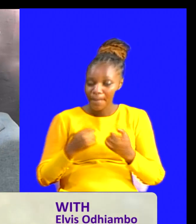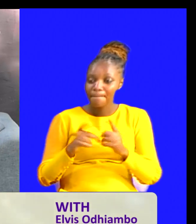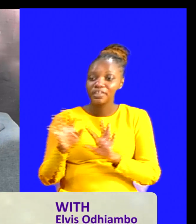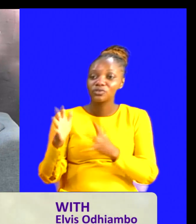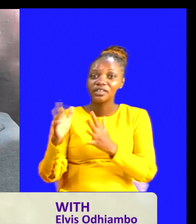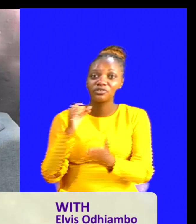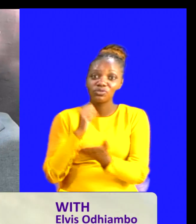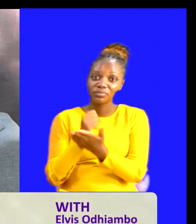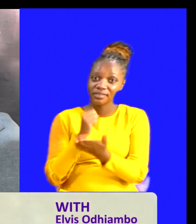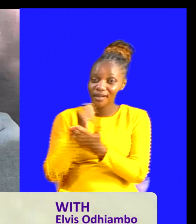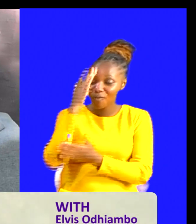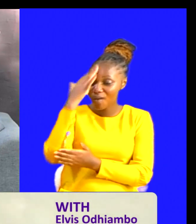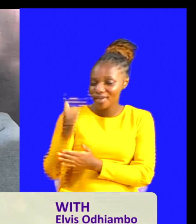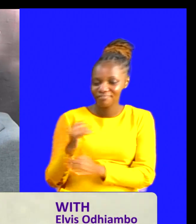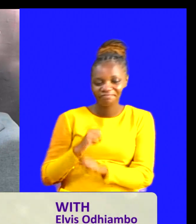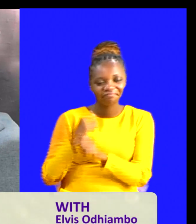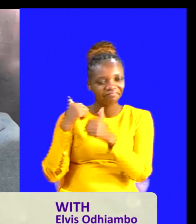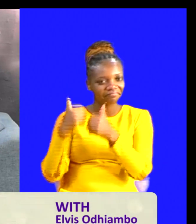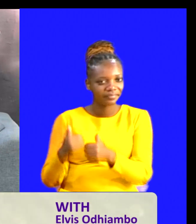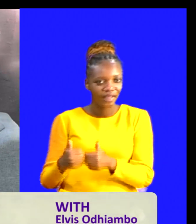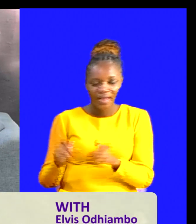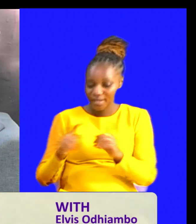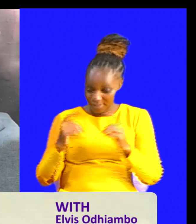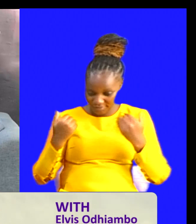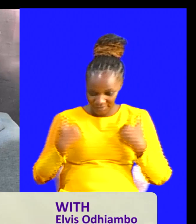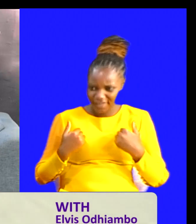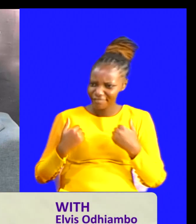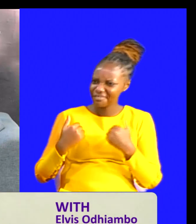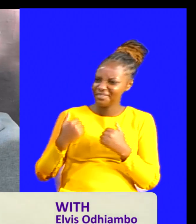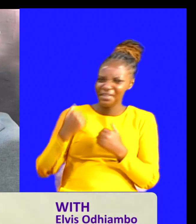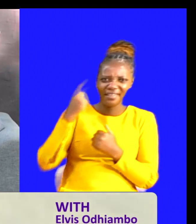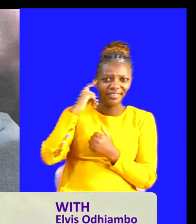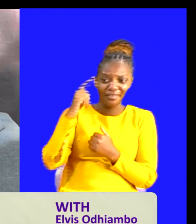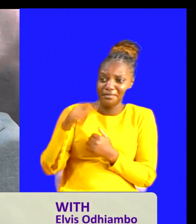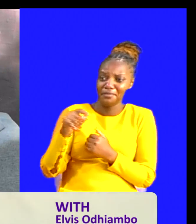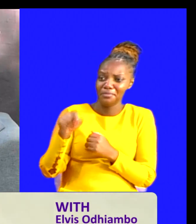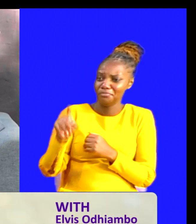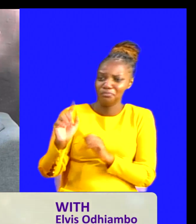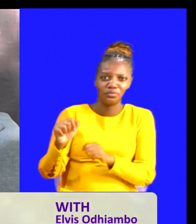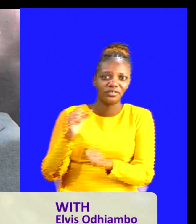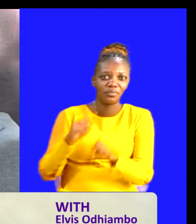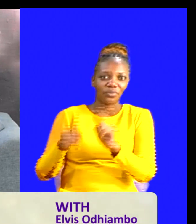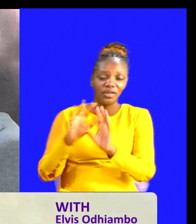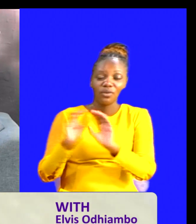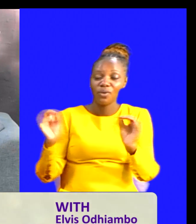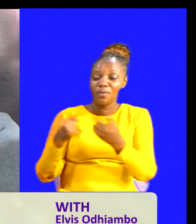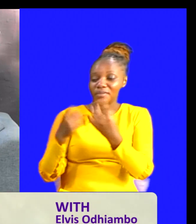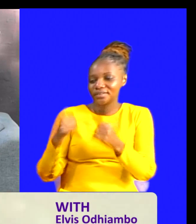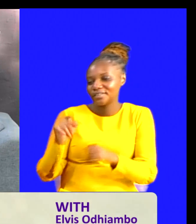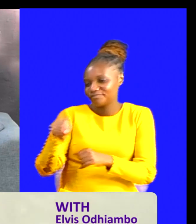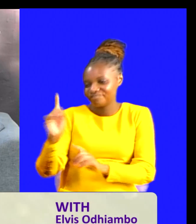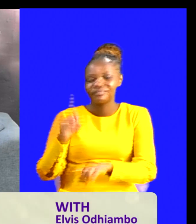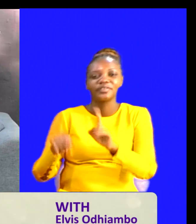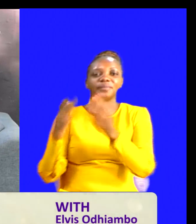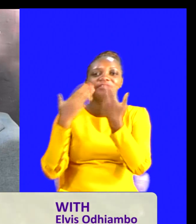to Poster Rangers. It's personally I had not seen them dominating the Kenya Premier League at this particular point,